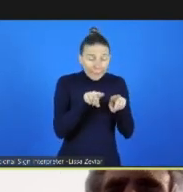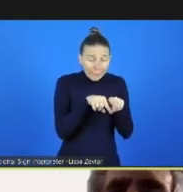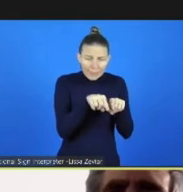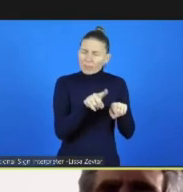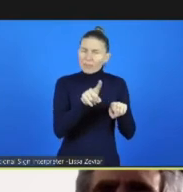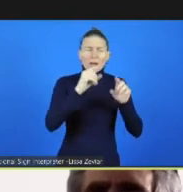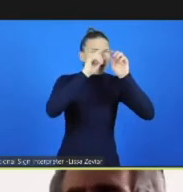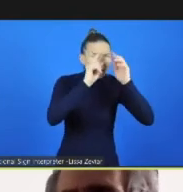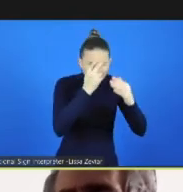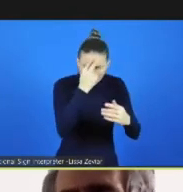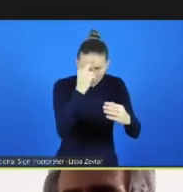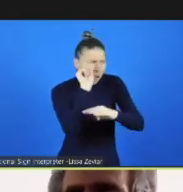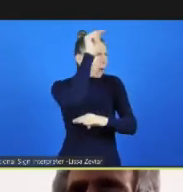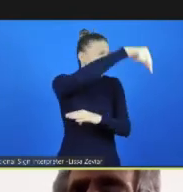Today,